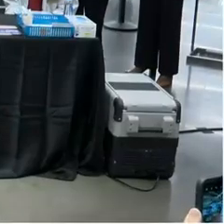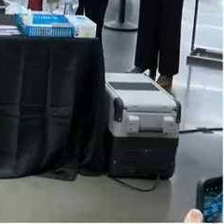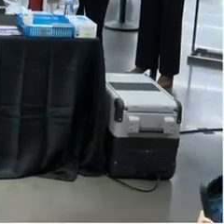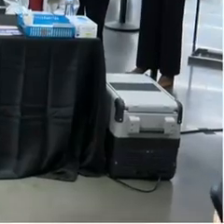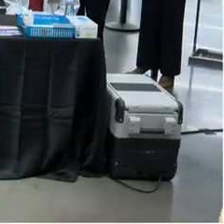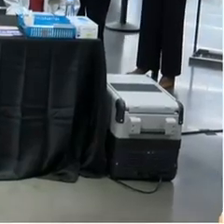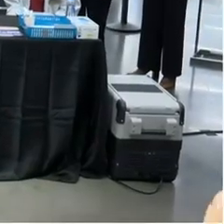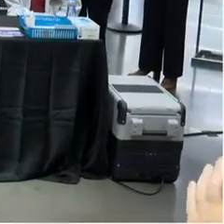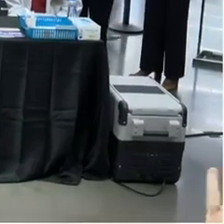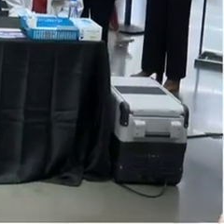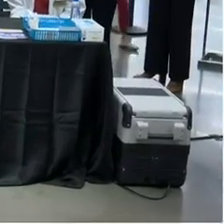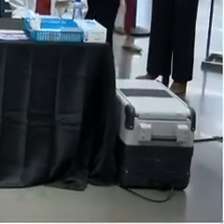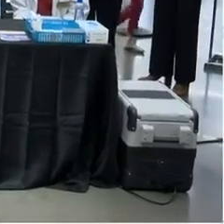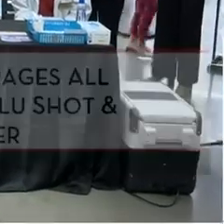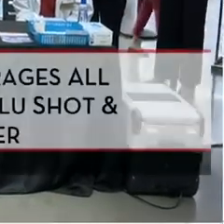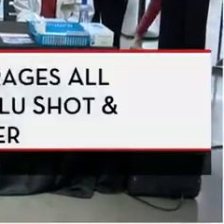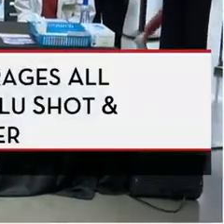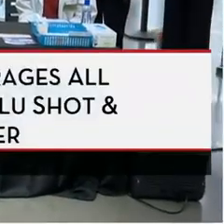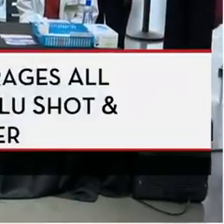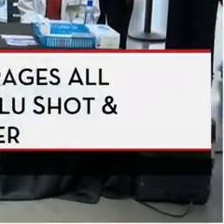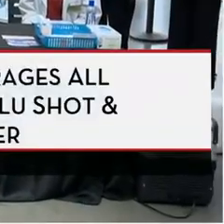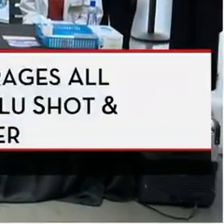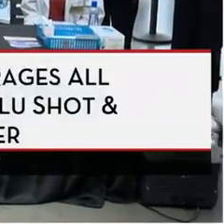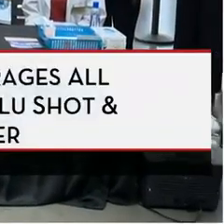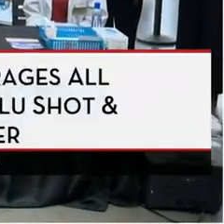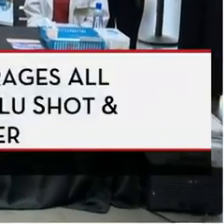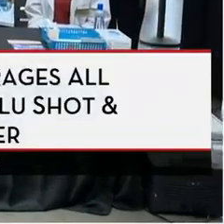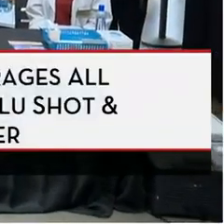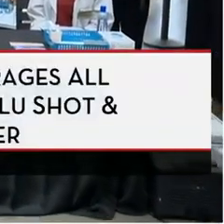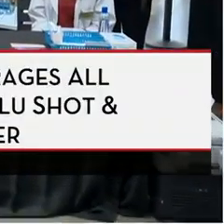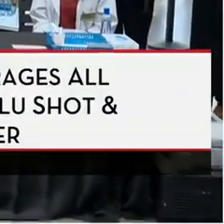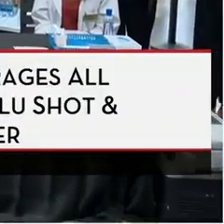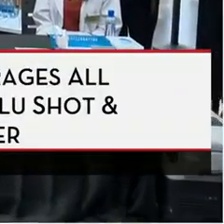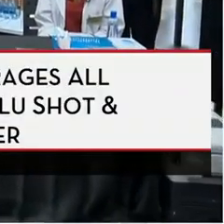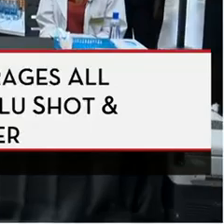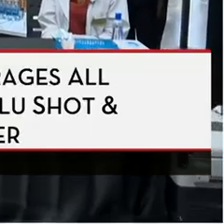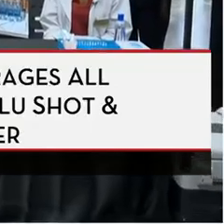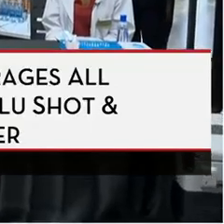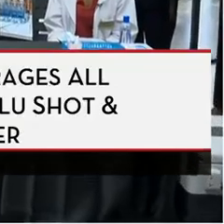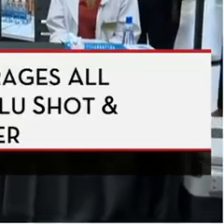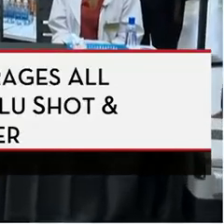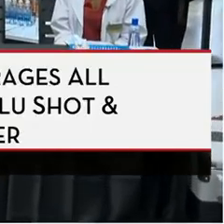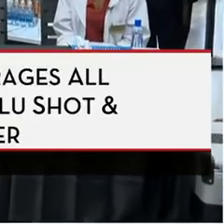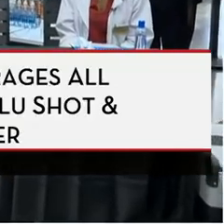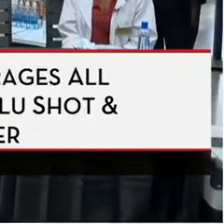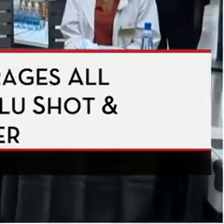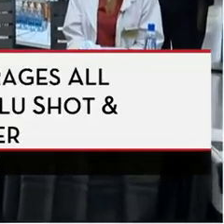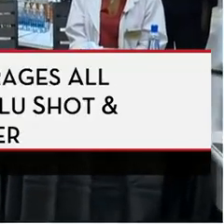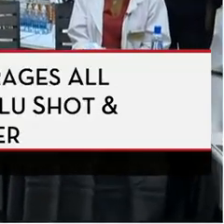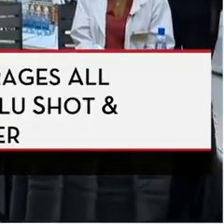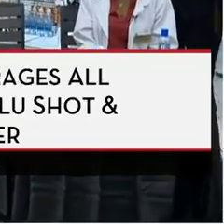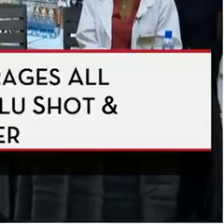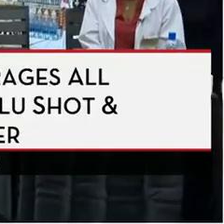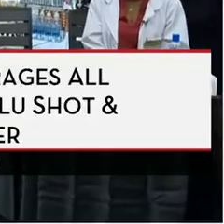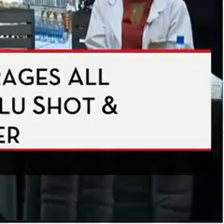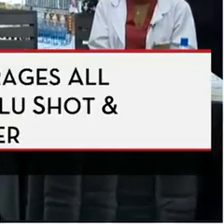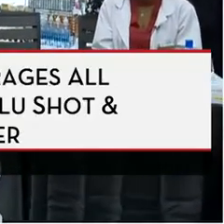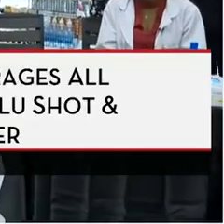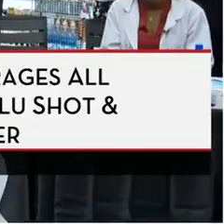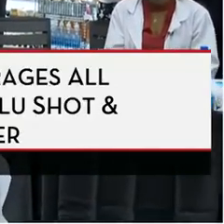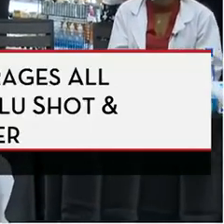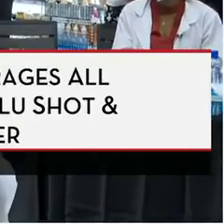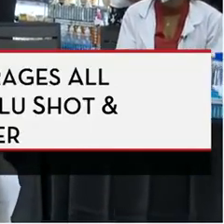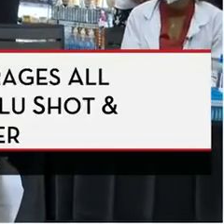As Safeway Director of Pharmacy, it's my pleasure to welcome you to the Capitol Hill Safeway. We are so honored to have District of Columbia